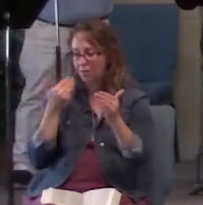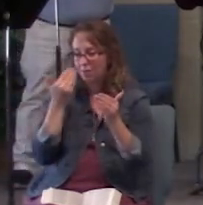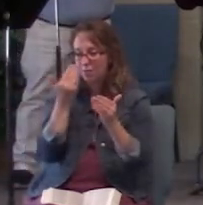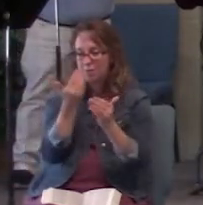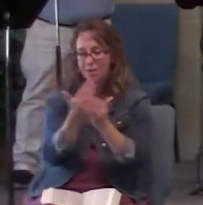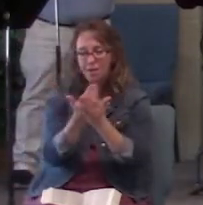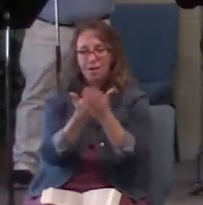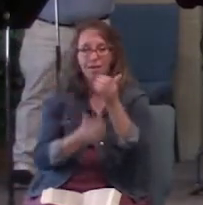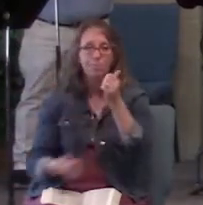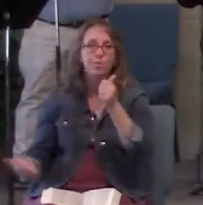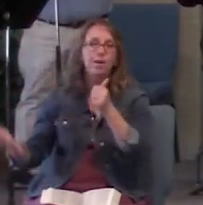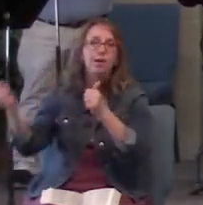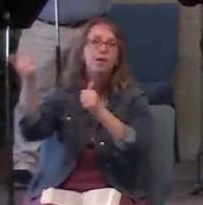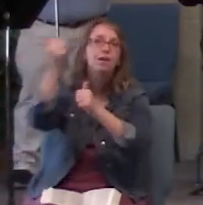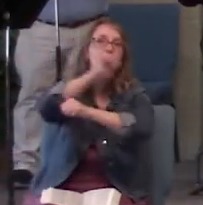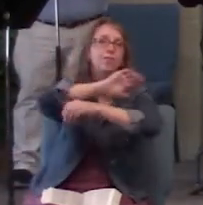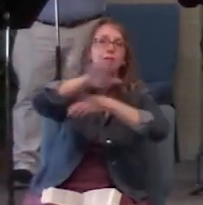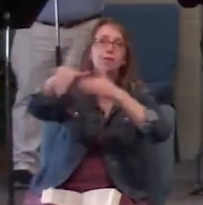above all